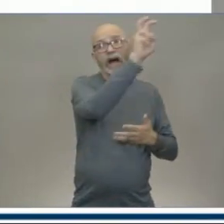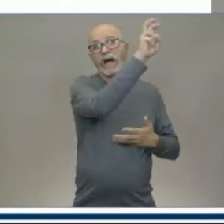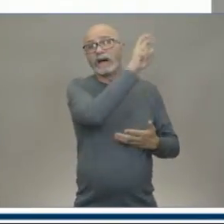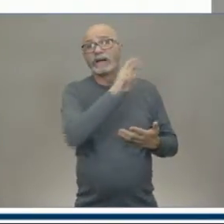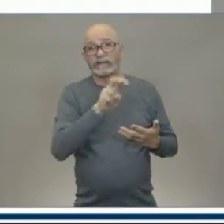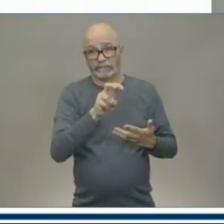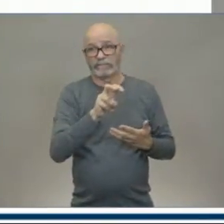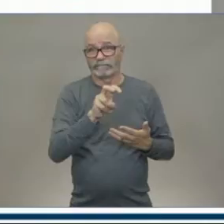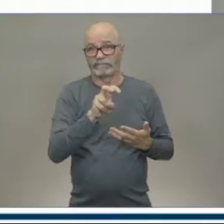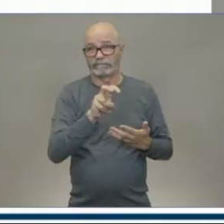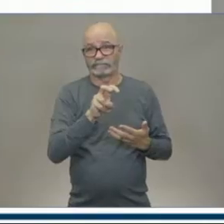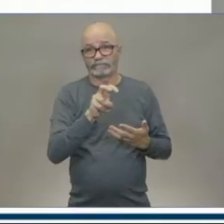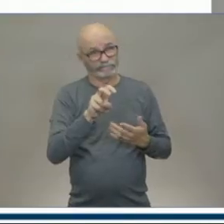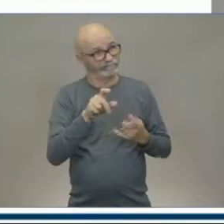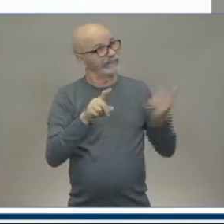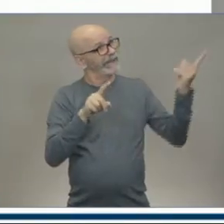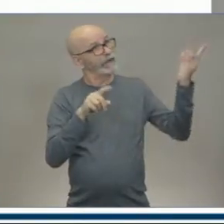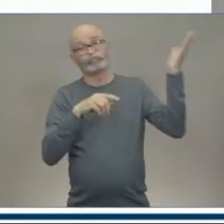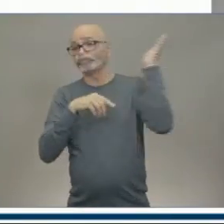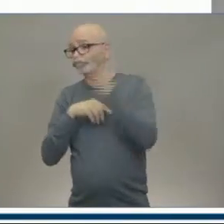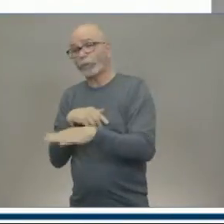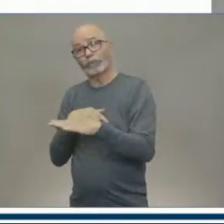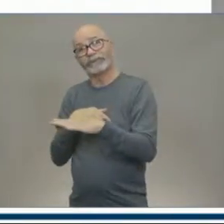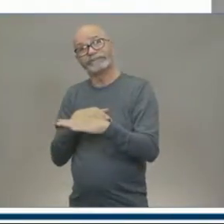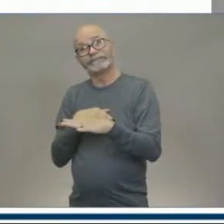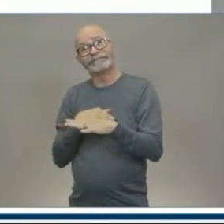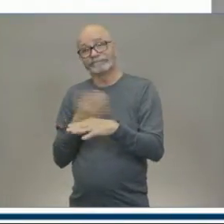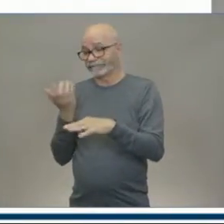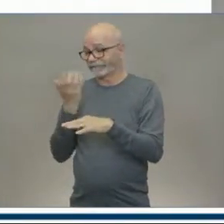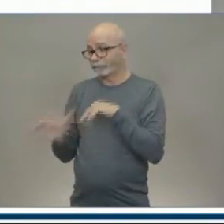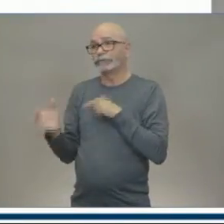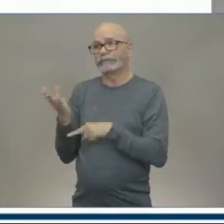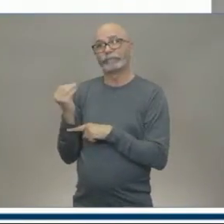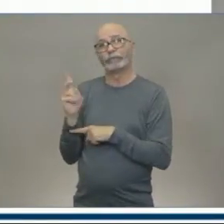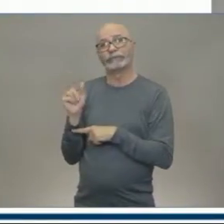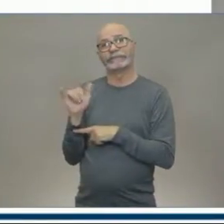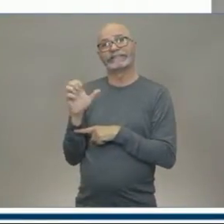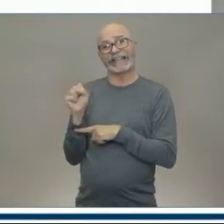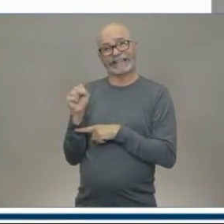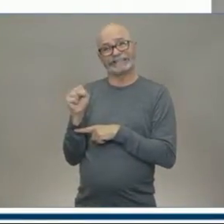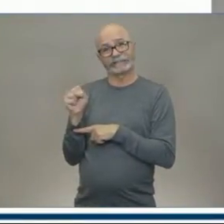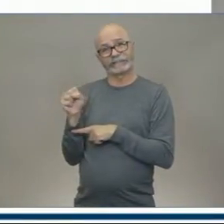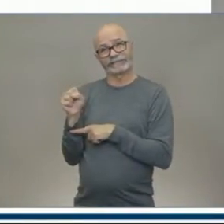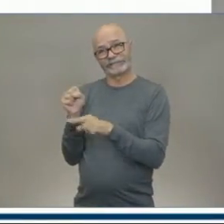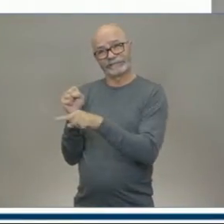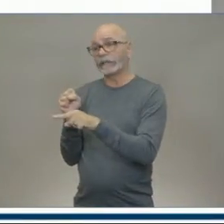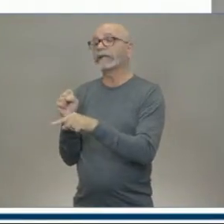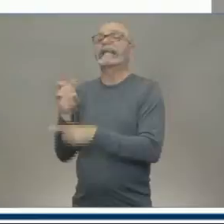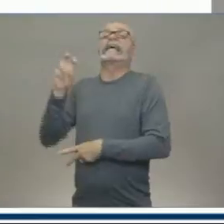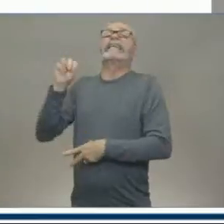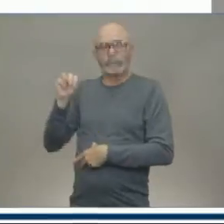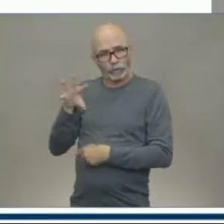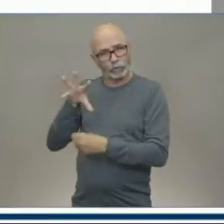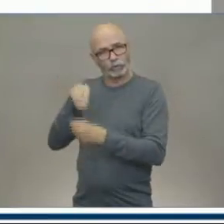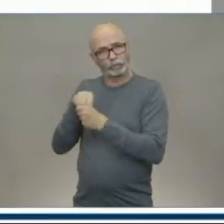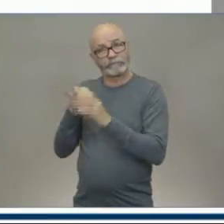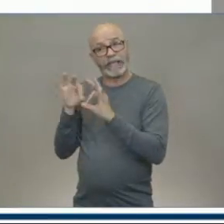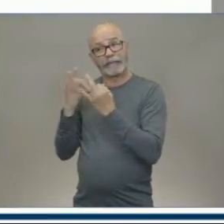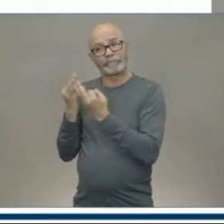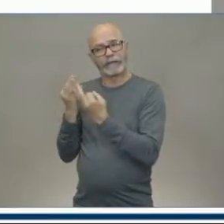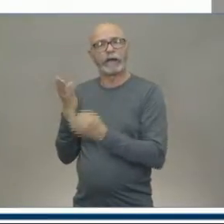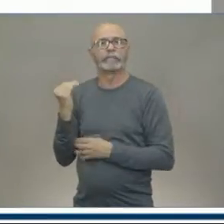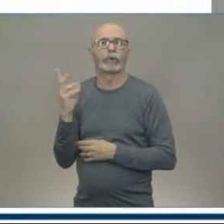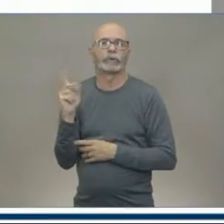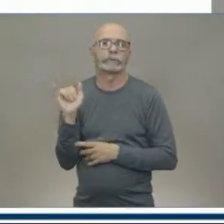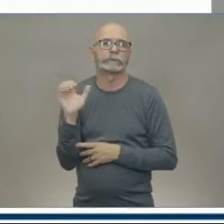a 14-day quarantine for the full household will remain in effect. And we are working on, as